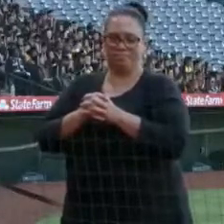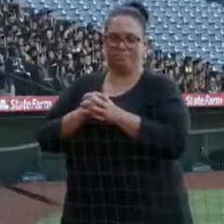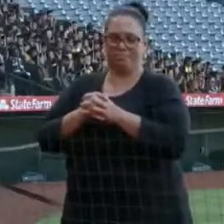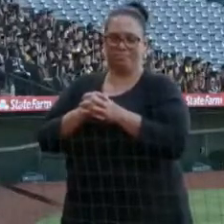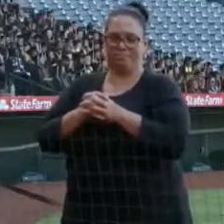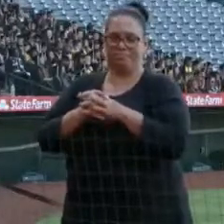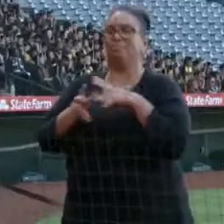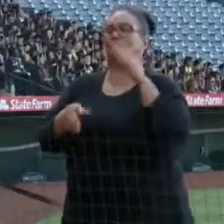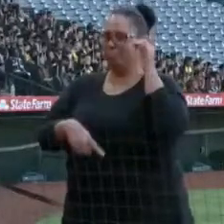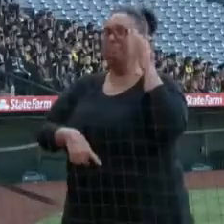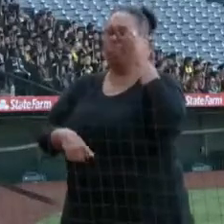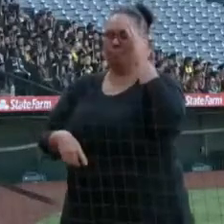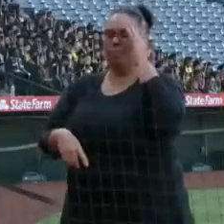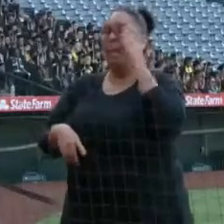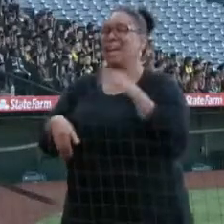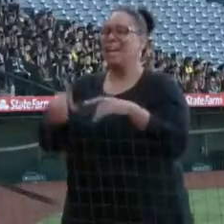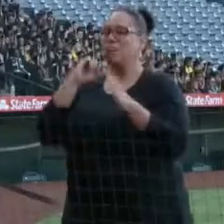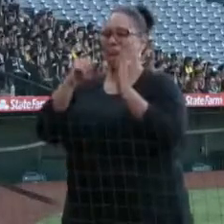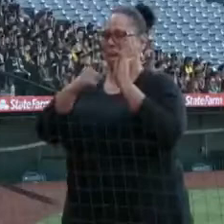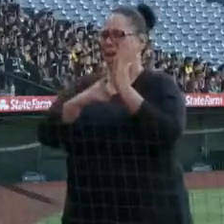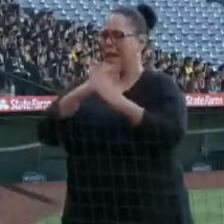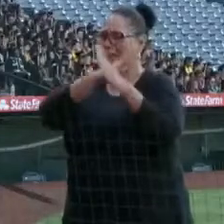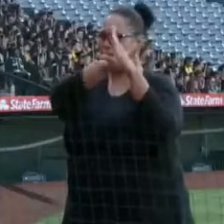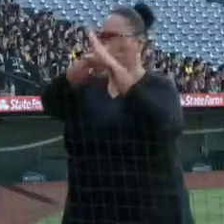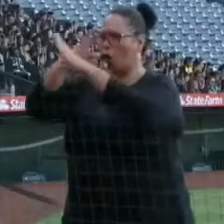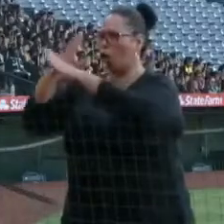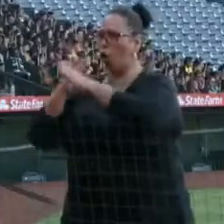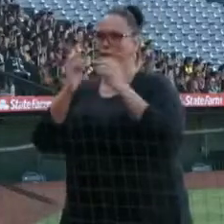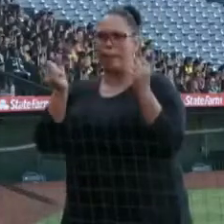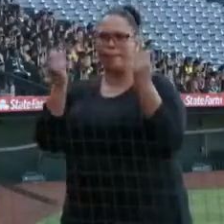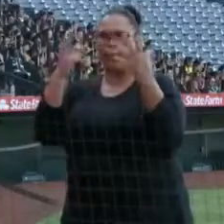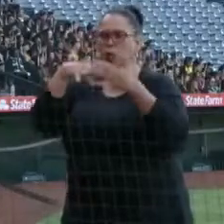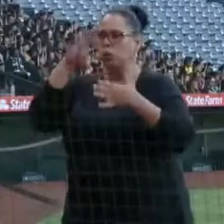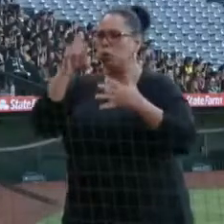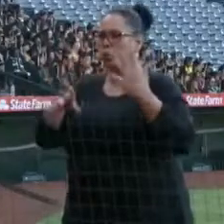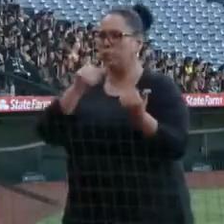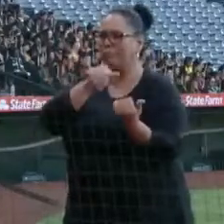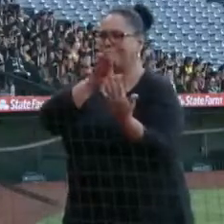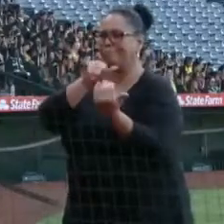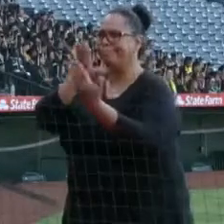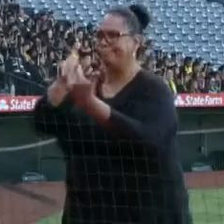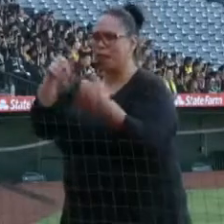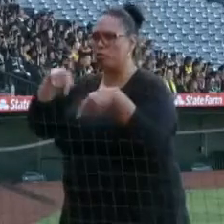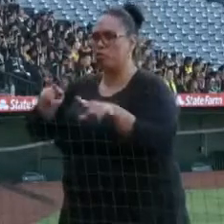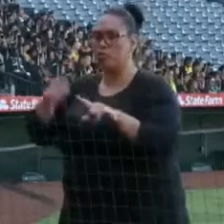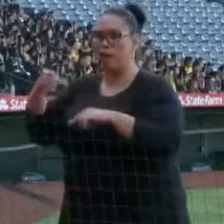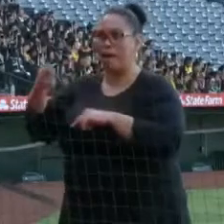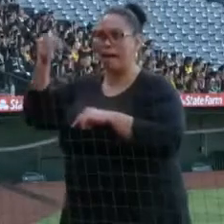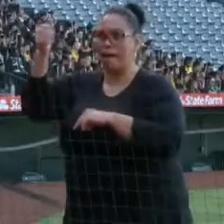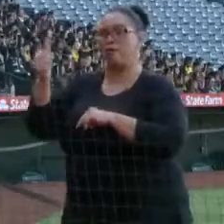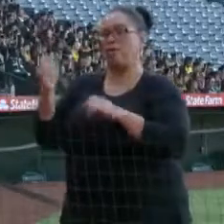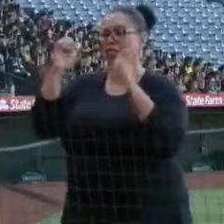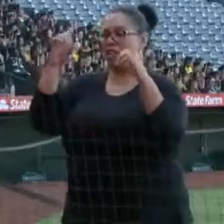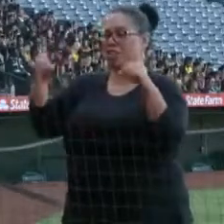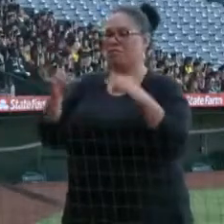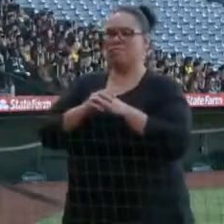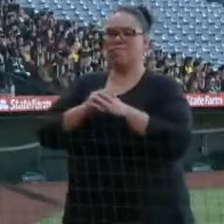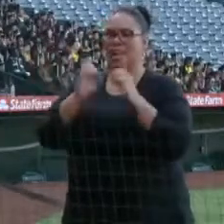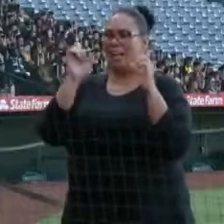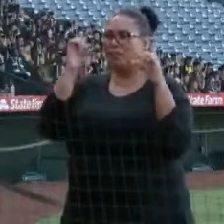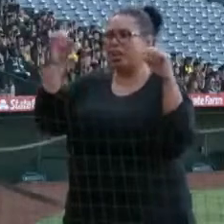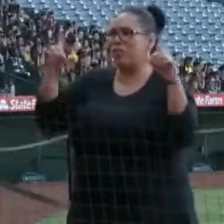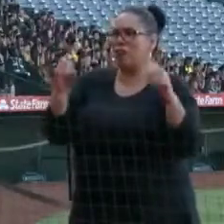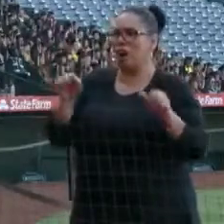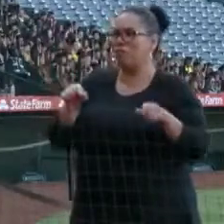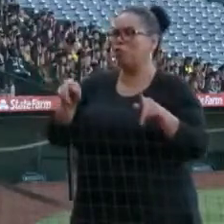Jesus recognizes the barriers that many students face in higher education. The Education Opportunity Program and the